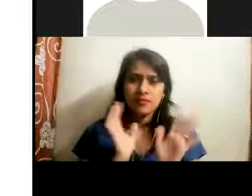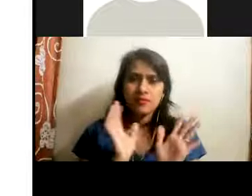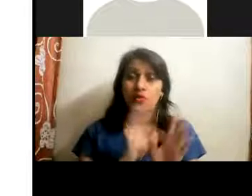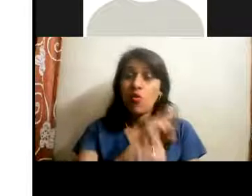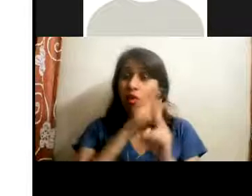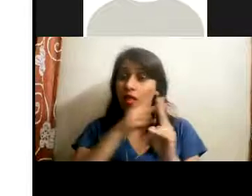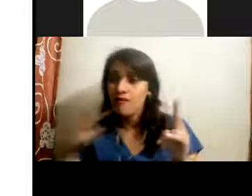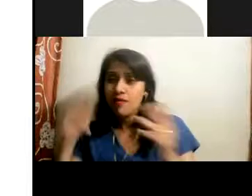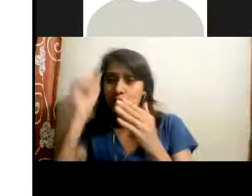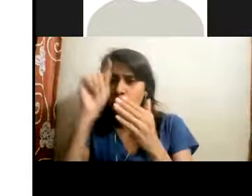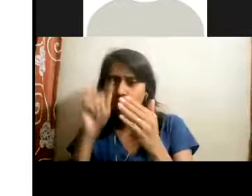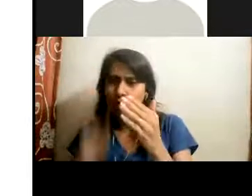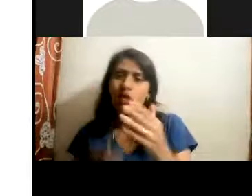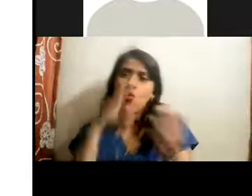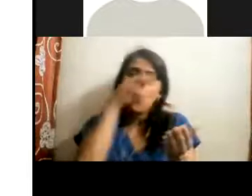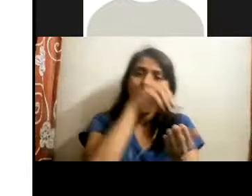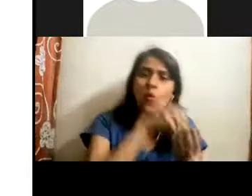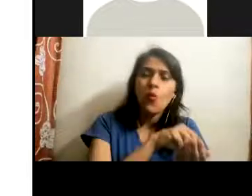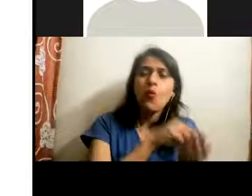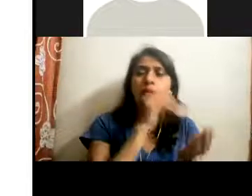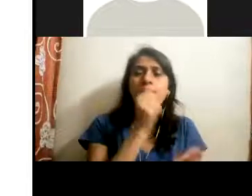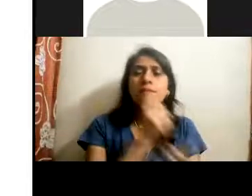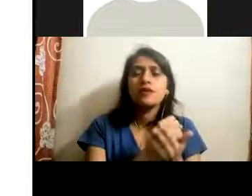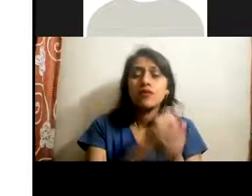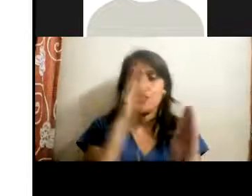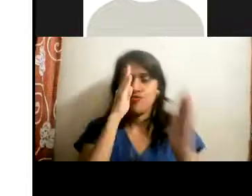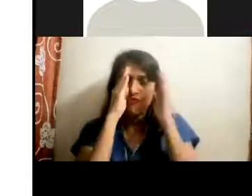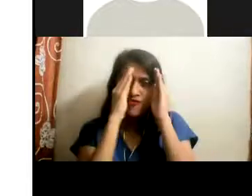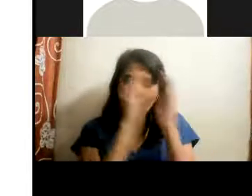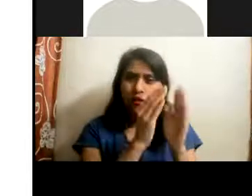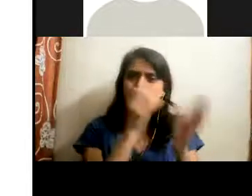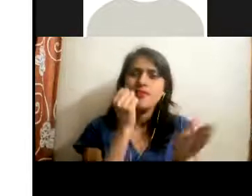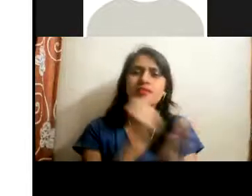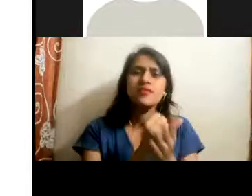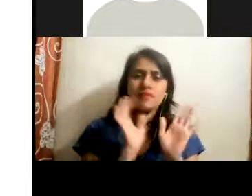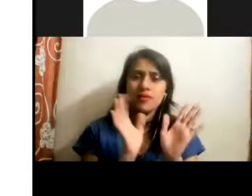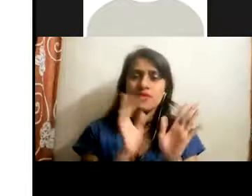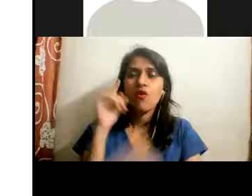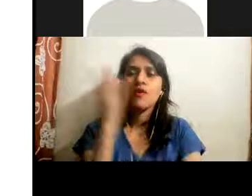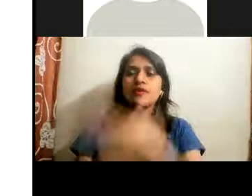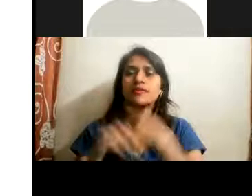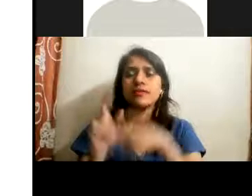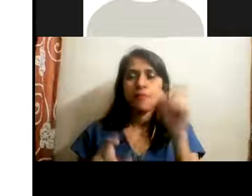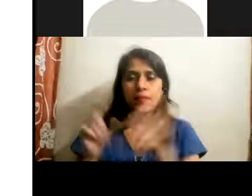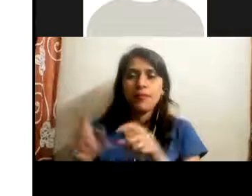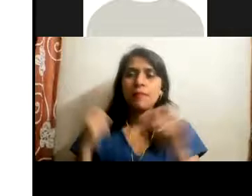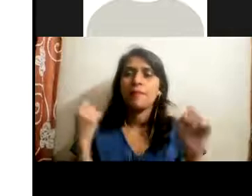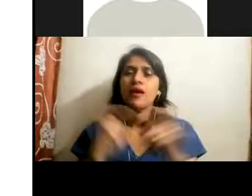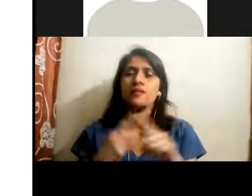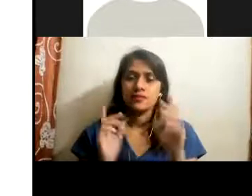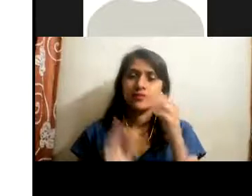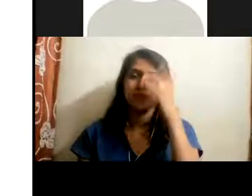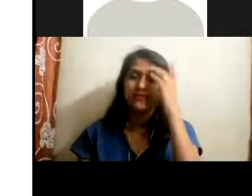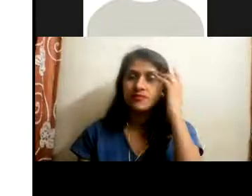under the health system and should focus on persons with disabilities, and it should also